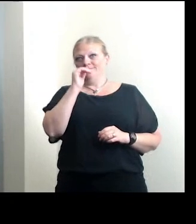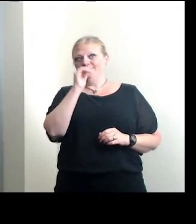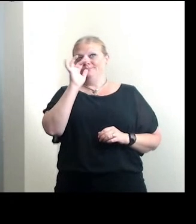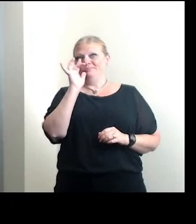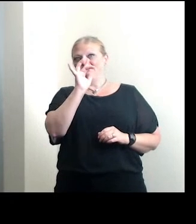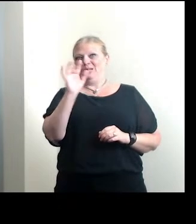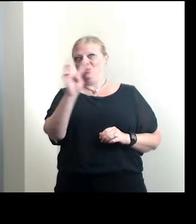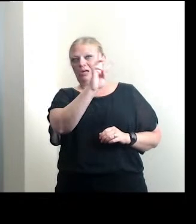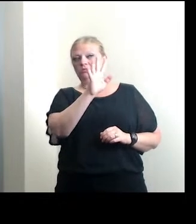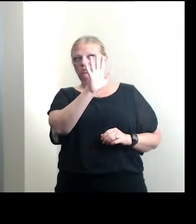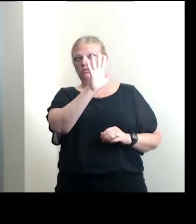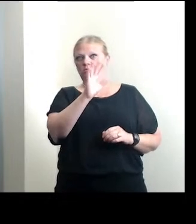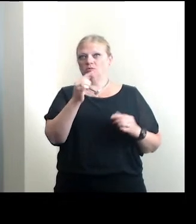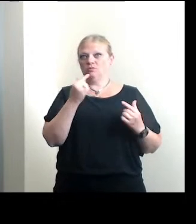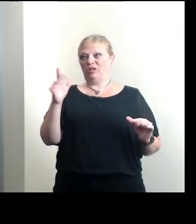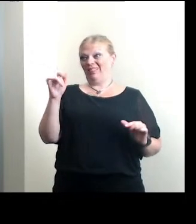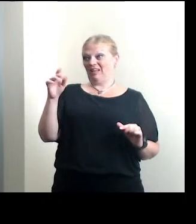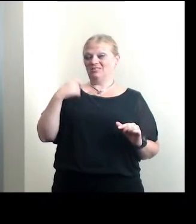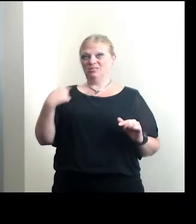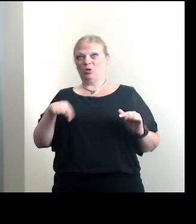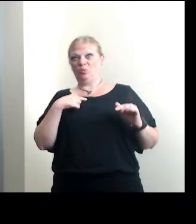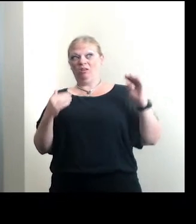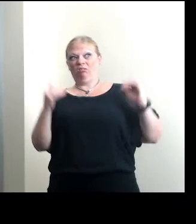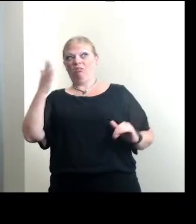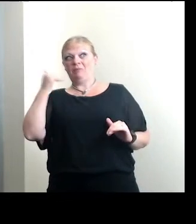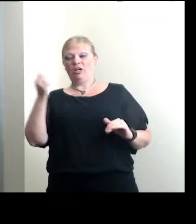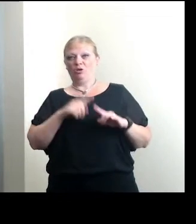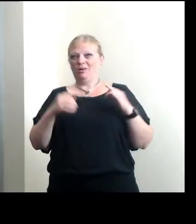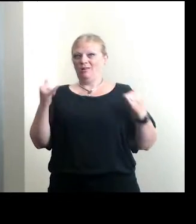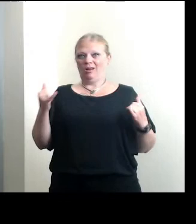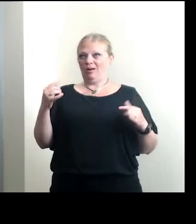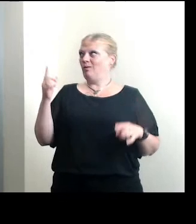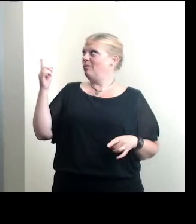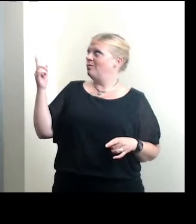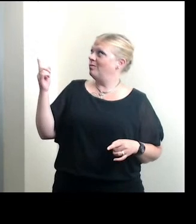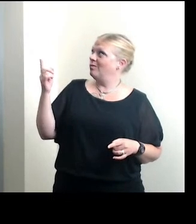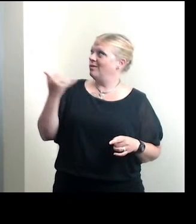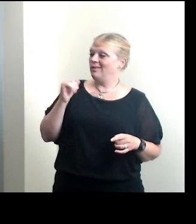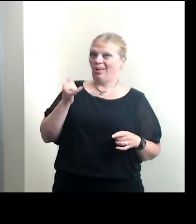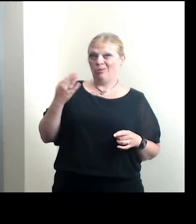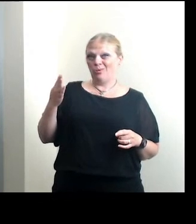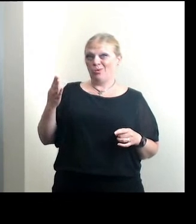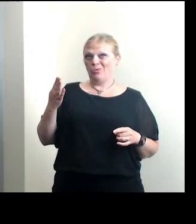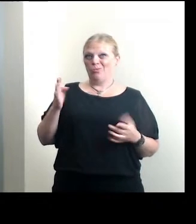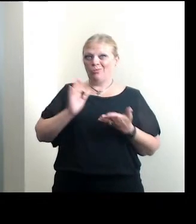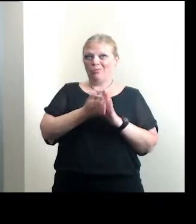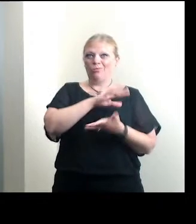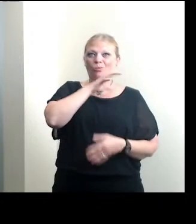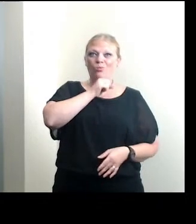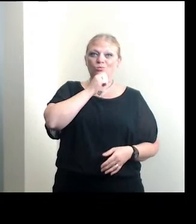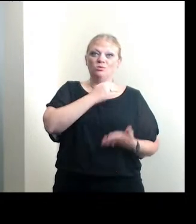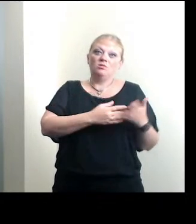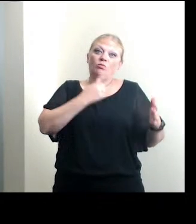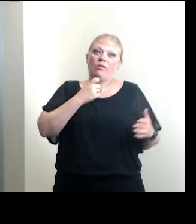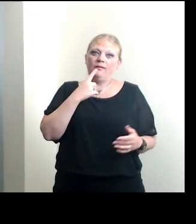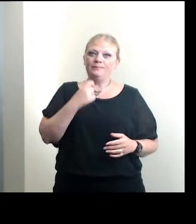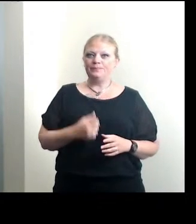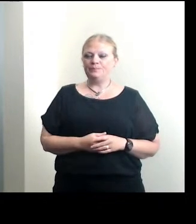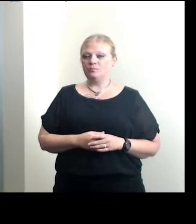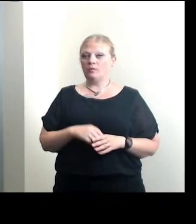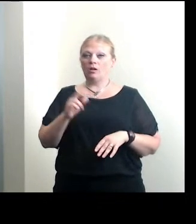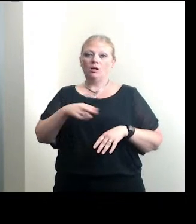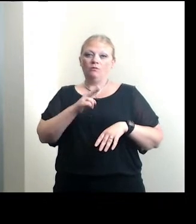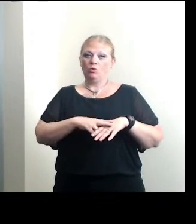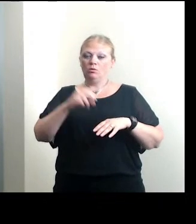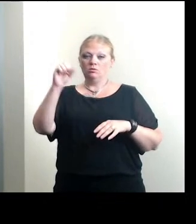Great Lakes and how we were doing so much better, and now you see a lot of that area, which was yellow and blue, is now orange, and even some reds. And then of